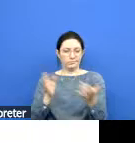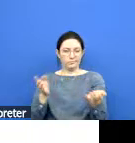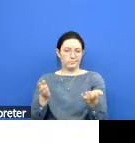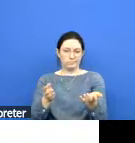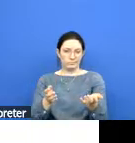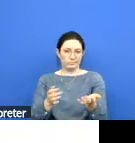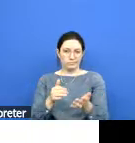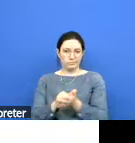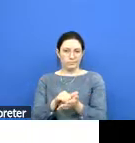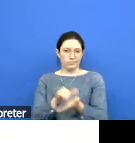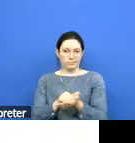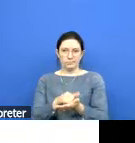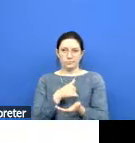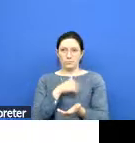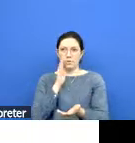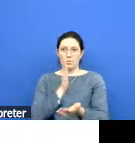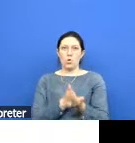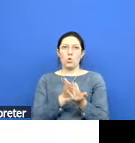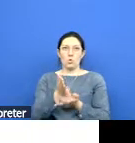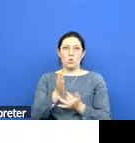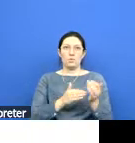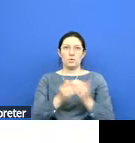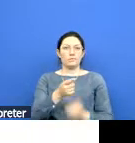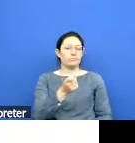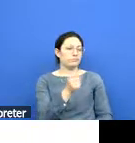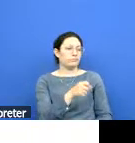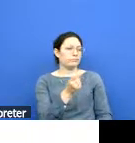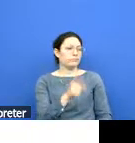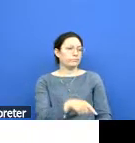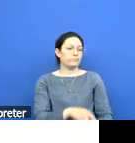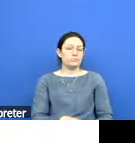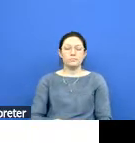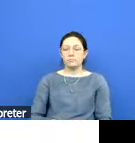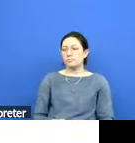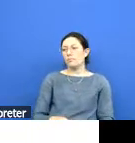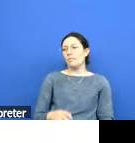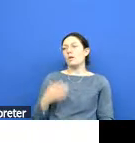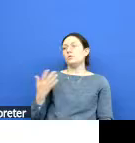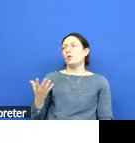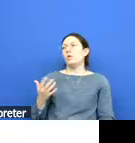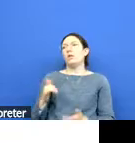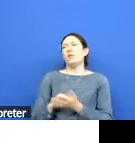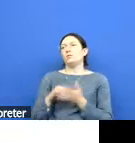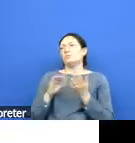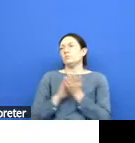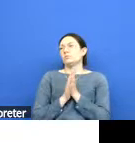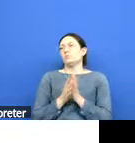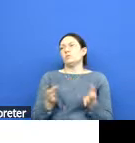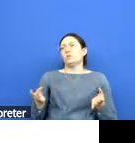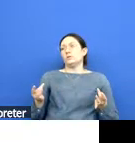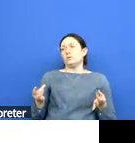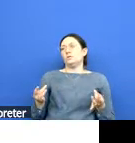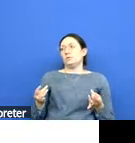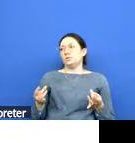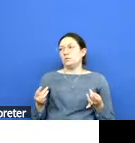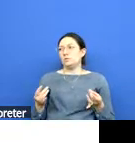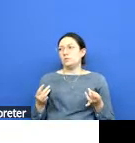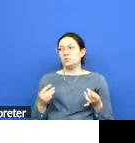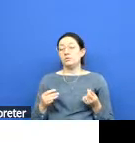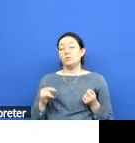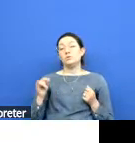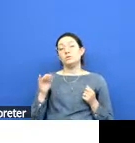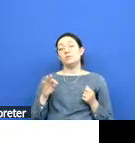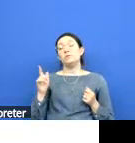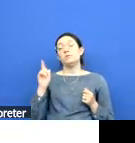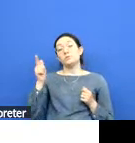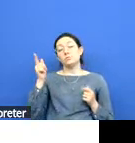going through buildings. I agree with that. That's So unfortunate. it just gets to be difficult. If they ever determine